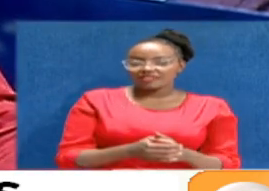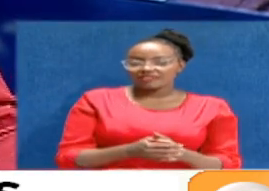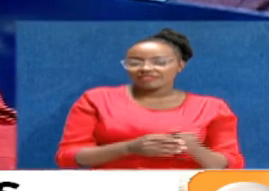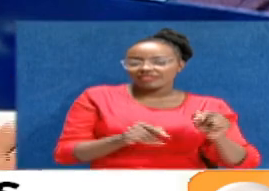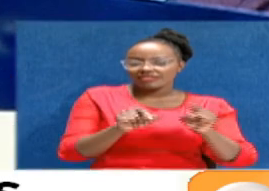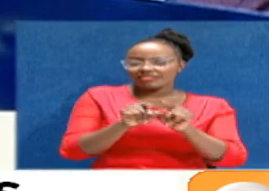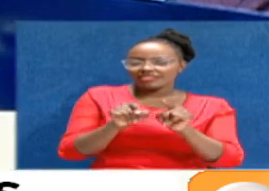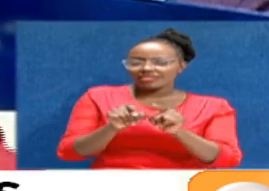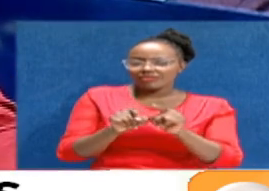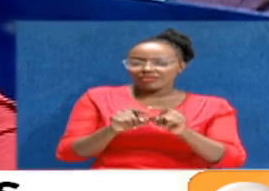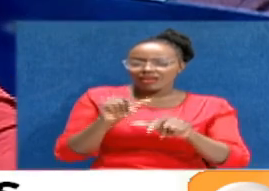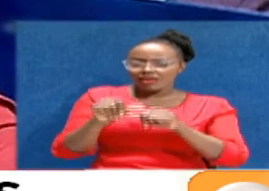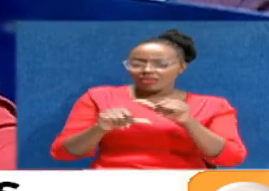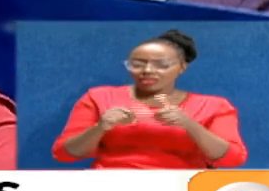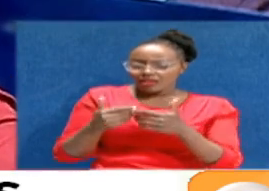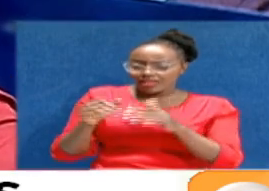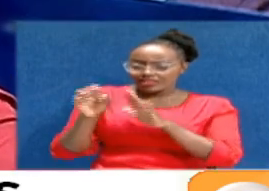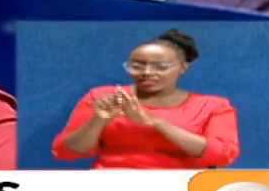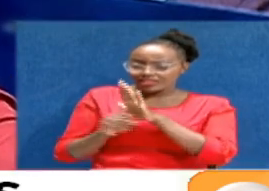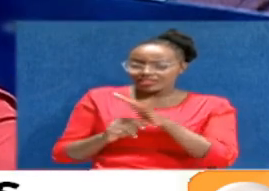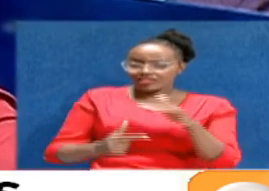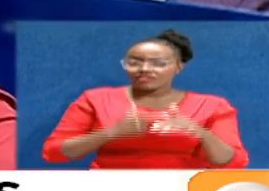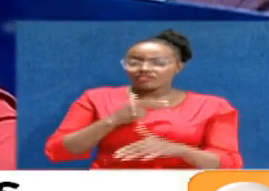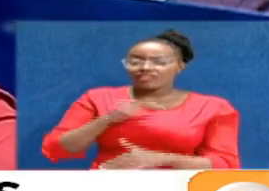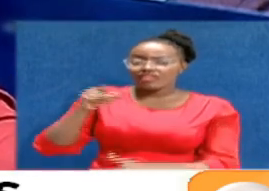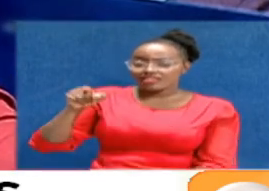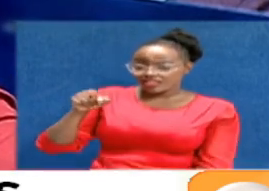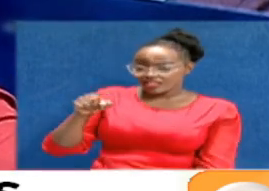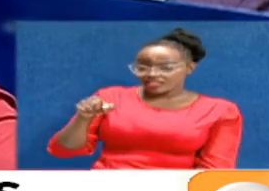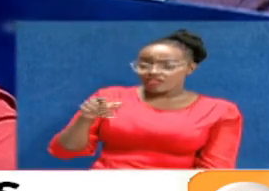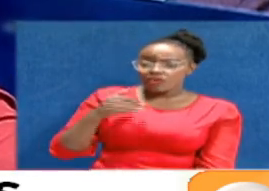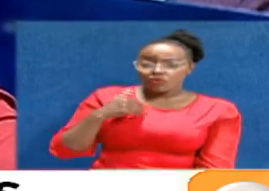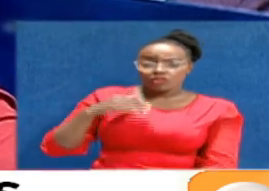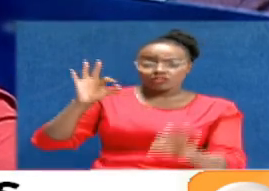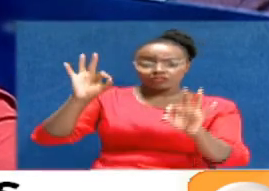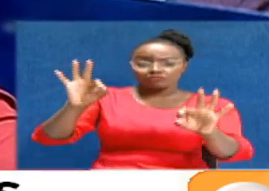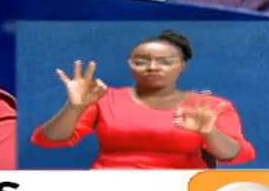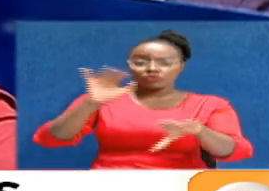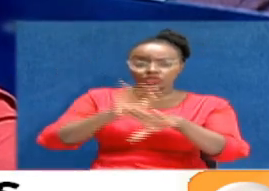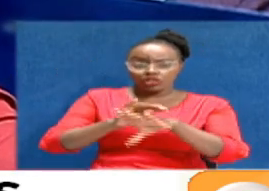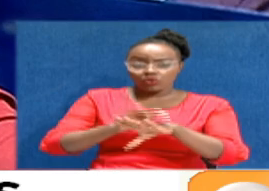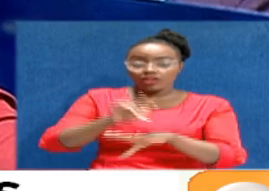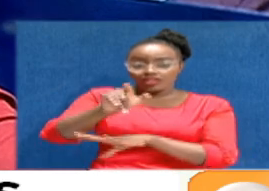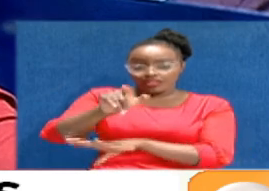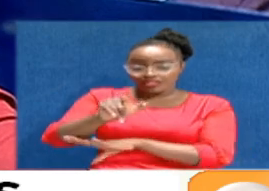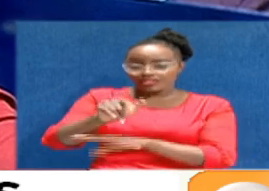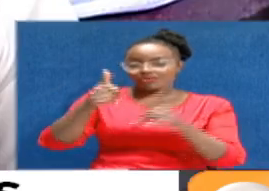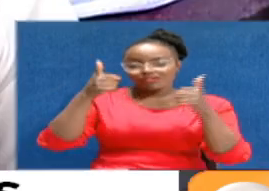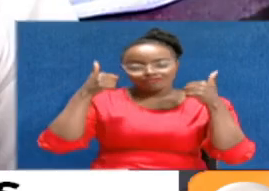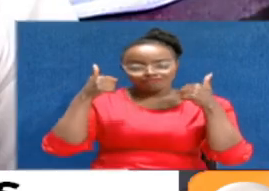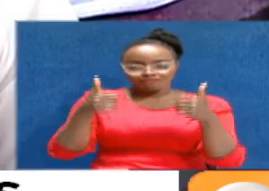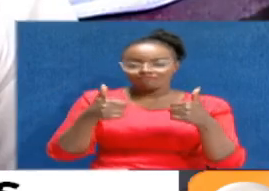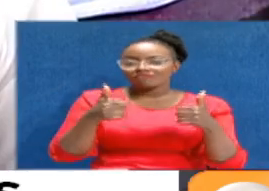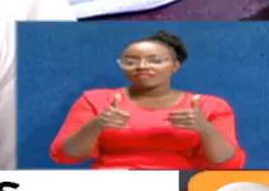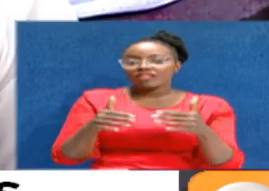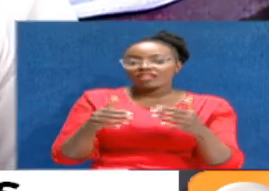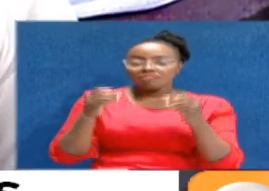as far as state visits go, this really went well. It went very well, and in